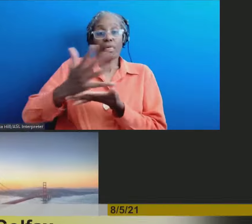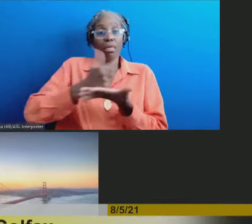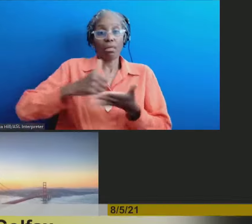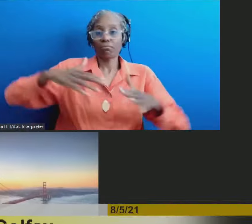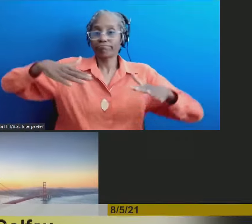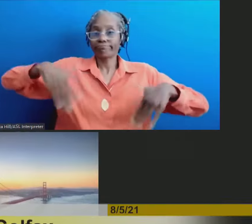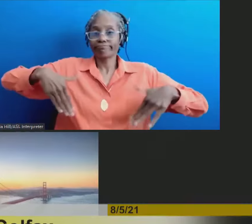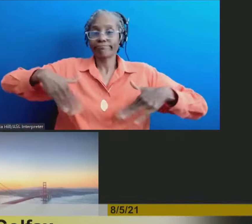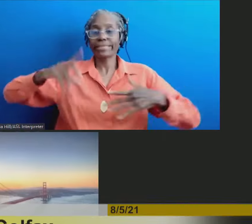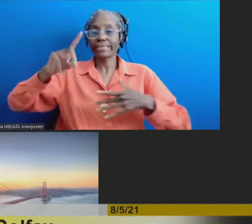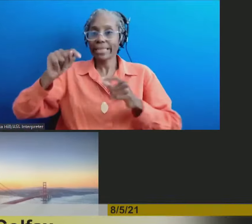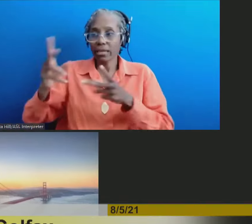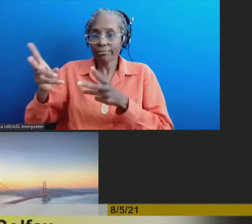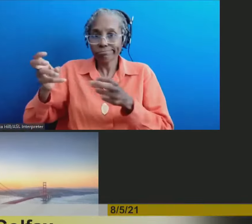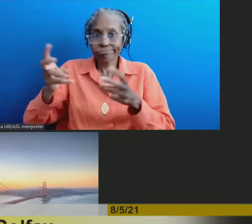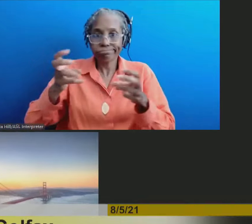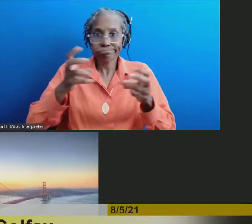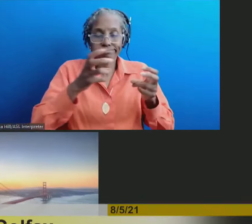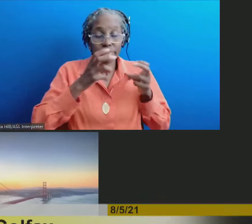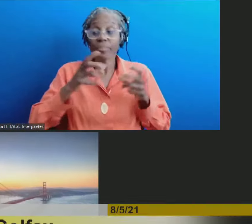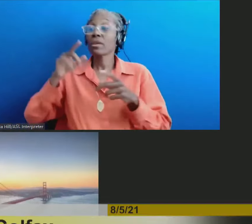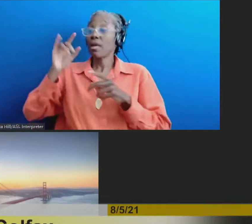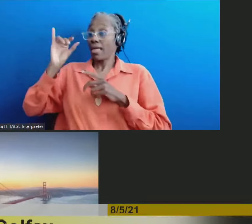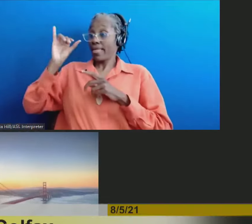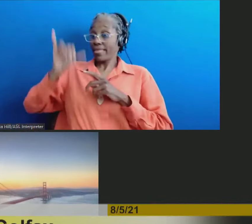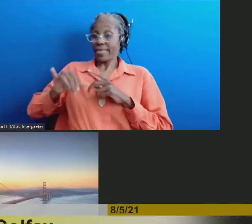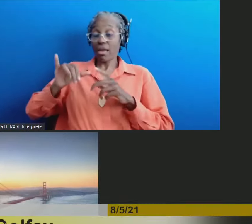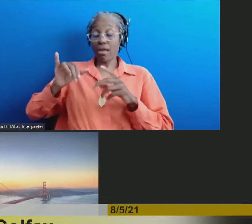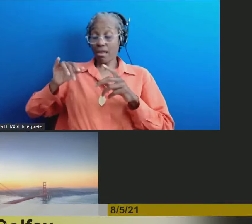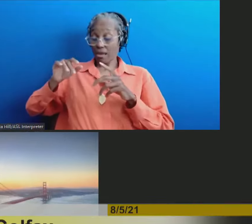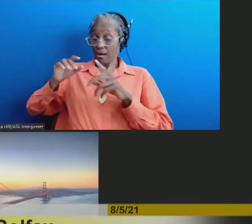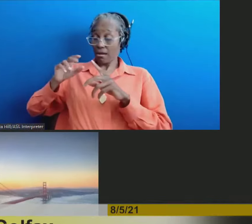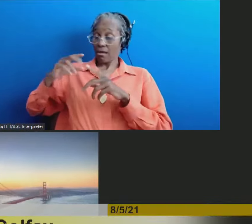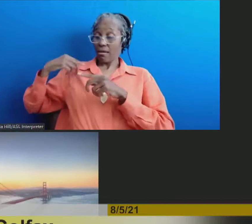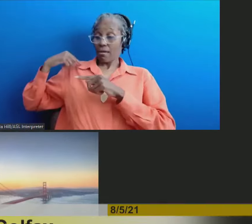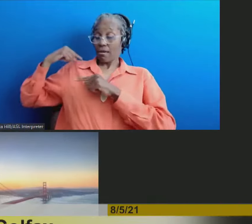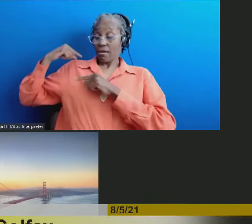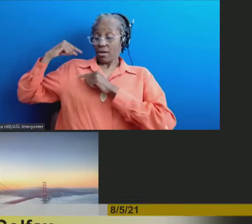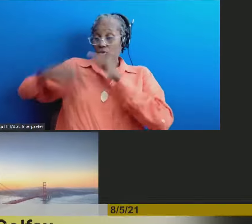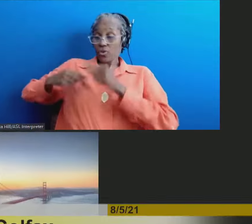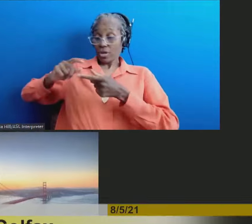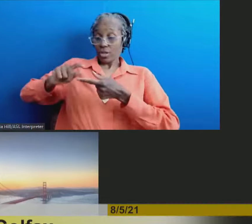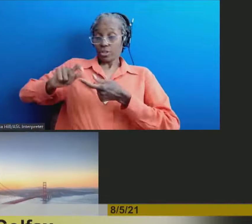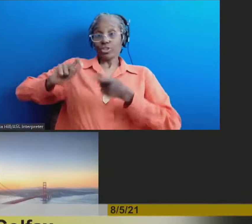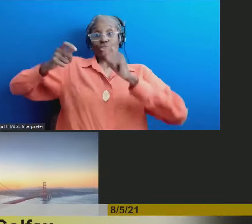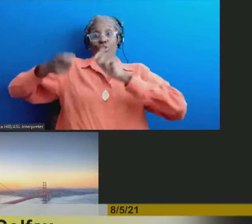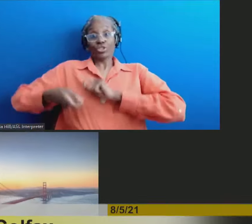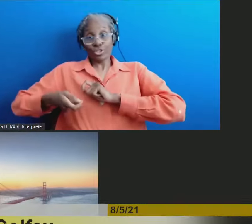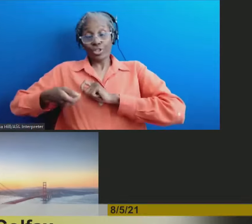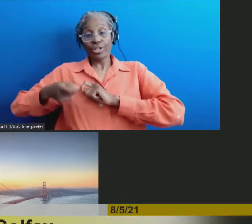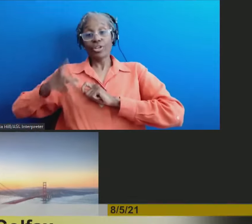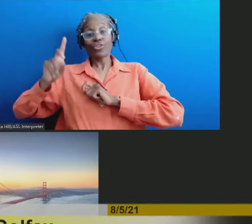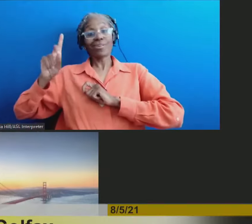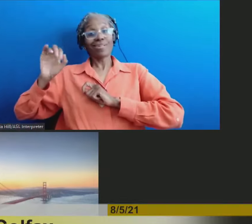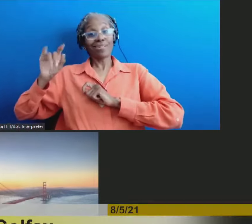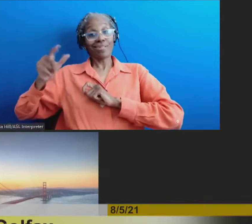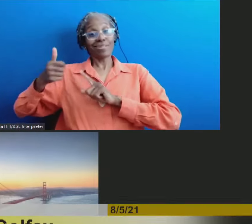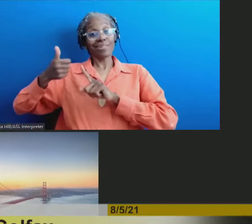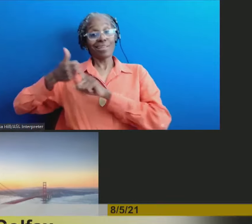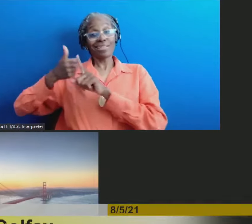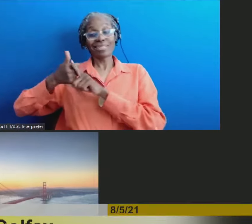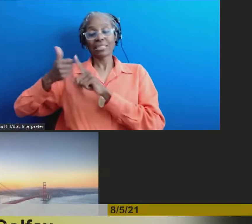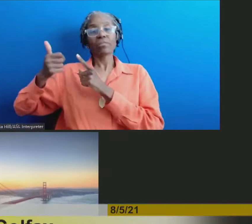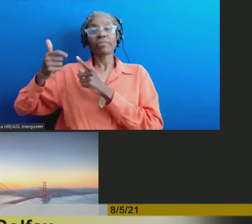of mutations that allow the virus to both enter our bodies more